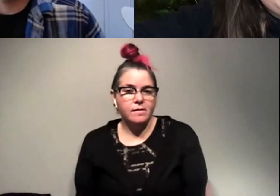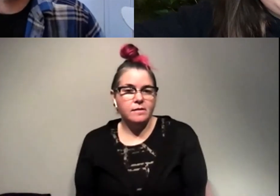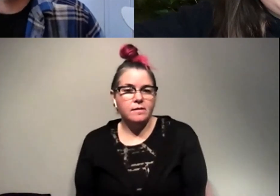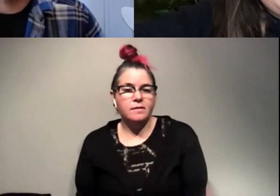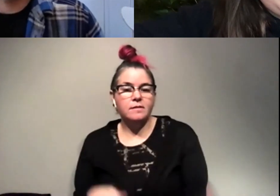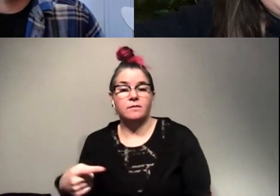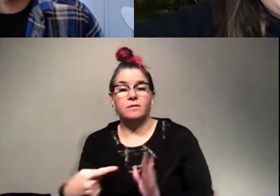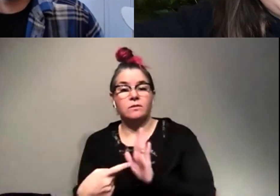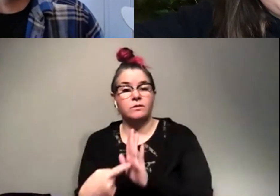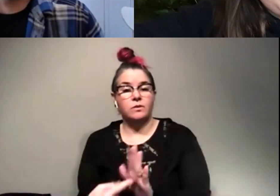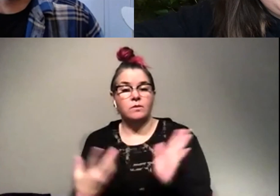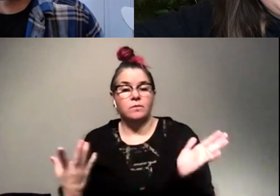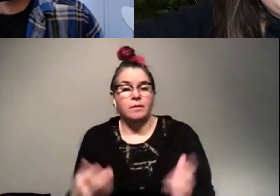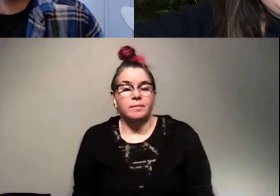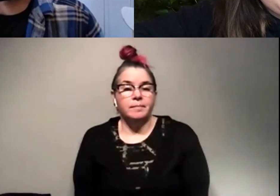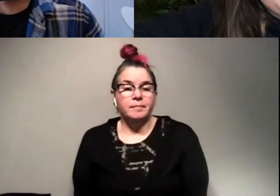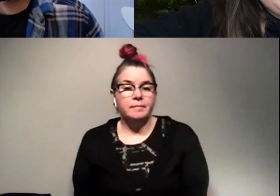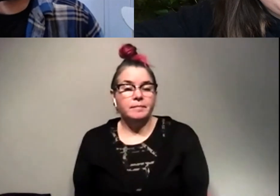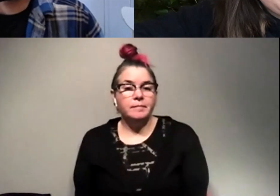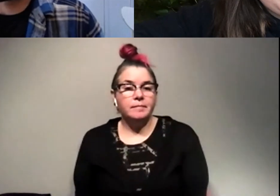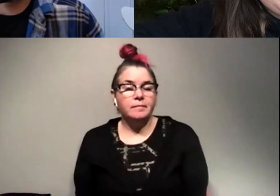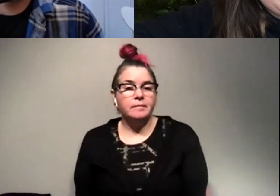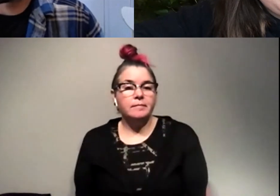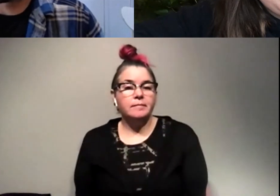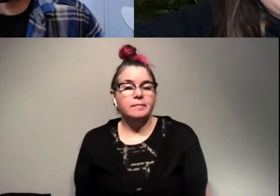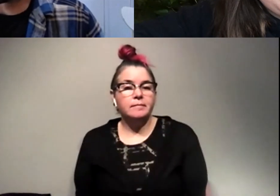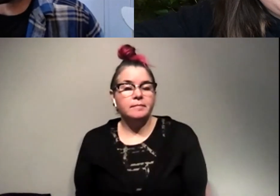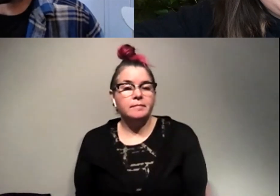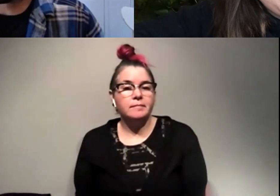illustrates is really this idea that,